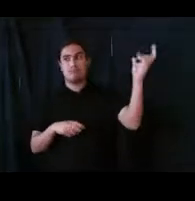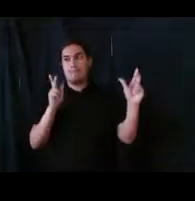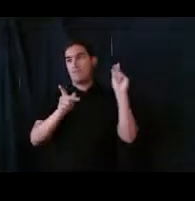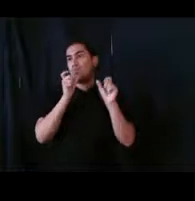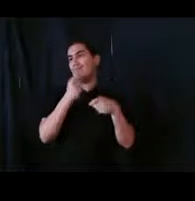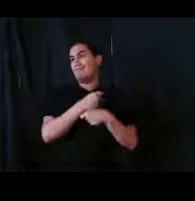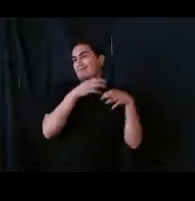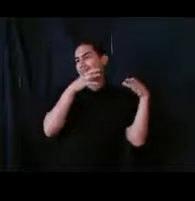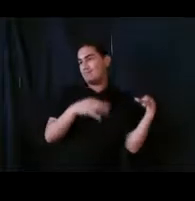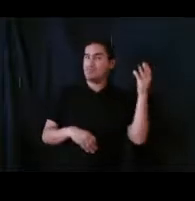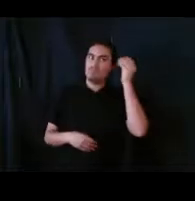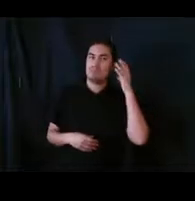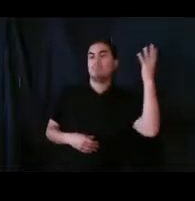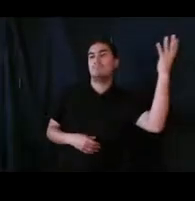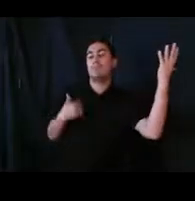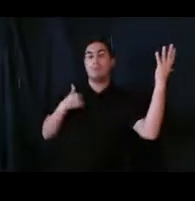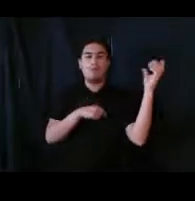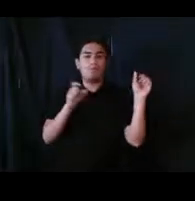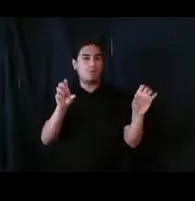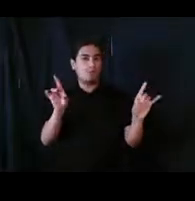legislature at least